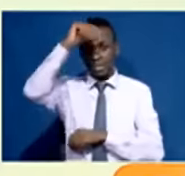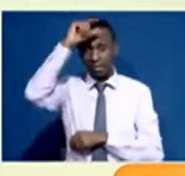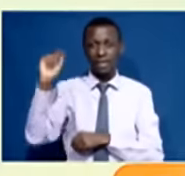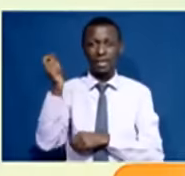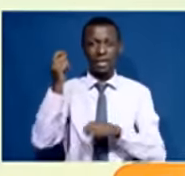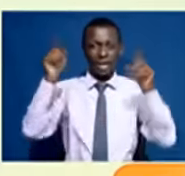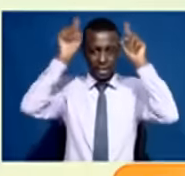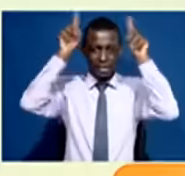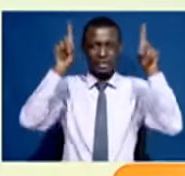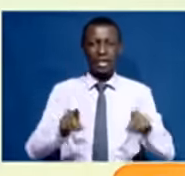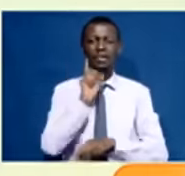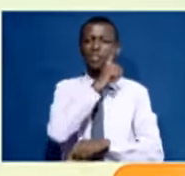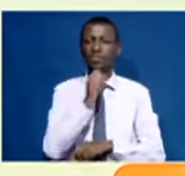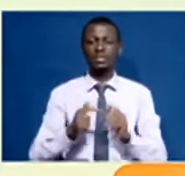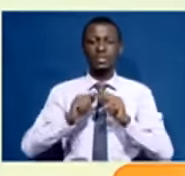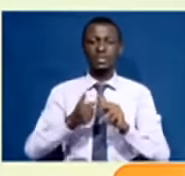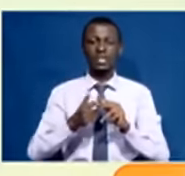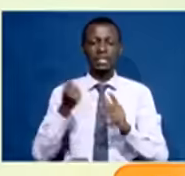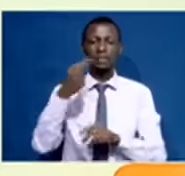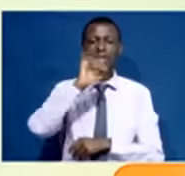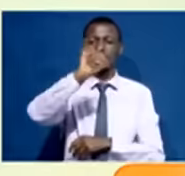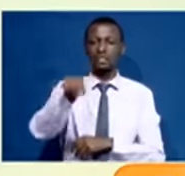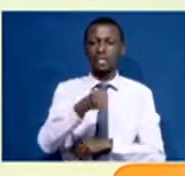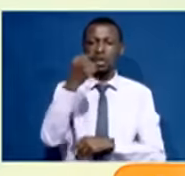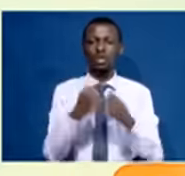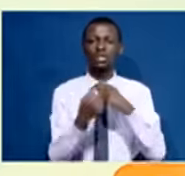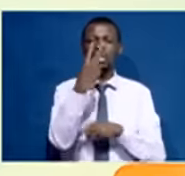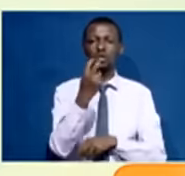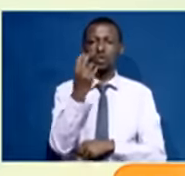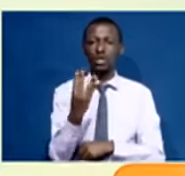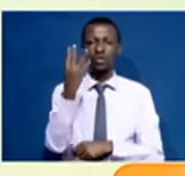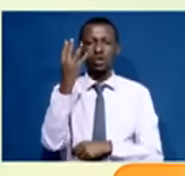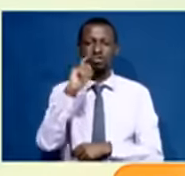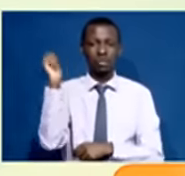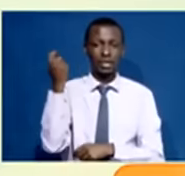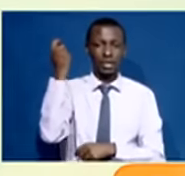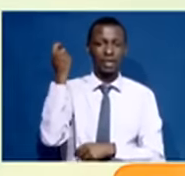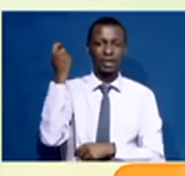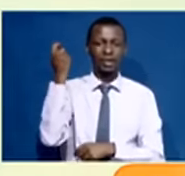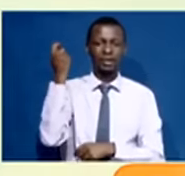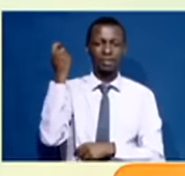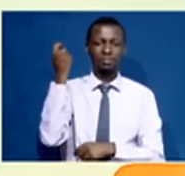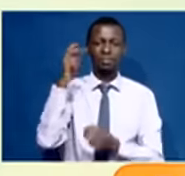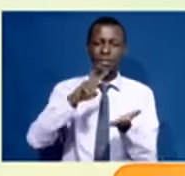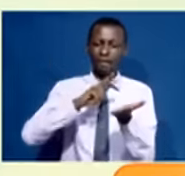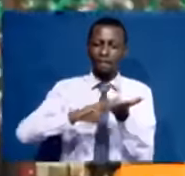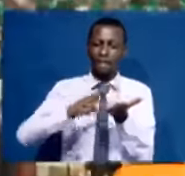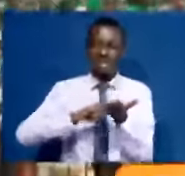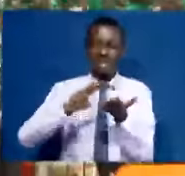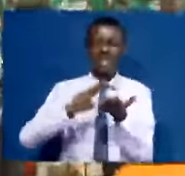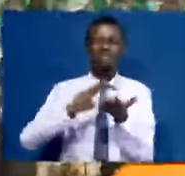Kenya. Beginning January 2024, Kenya will be a visa-free